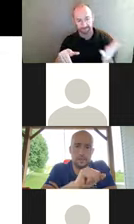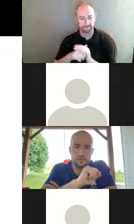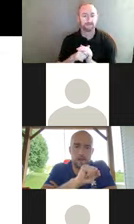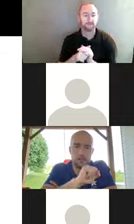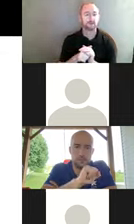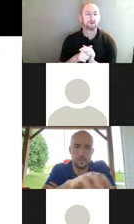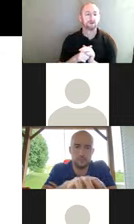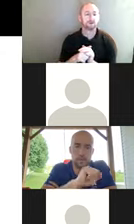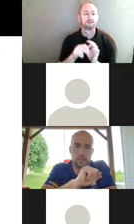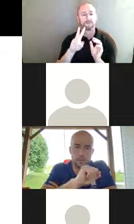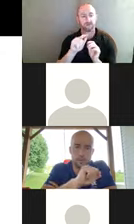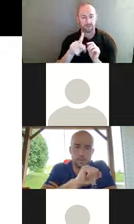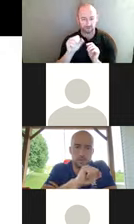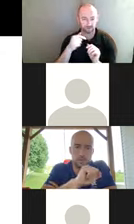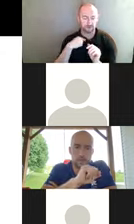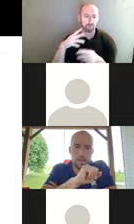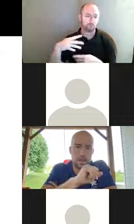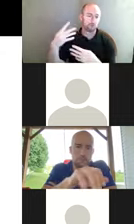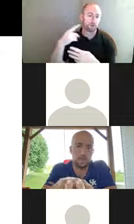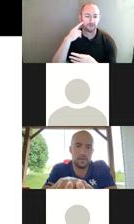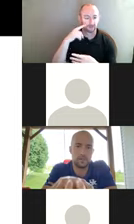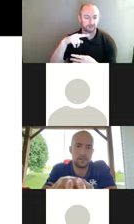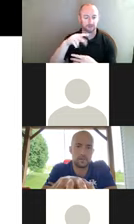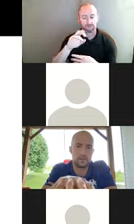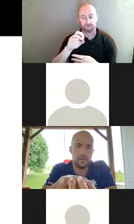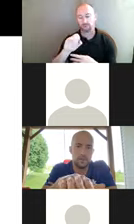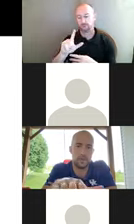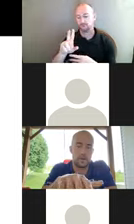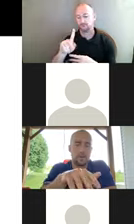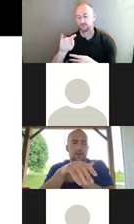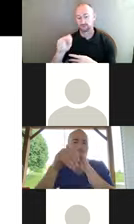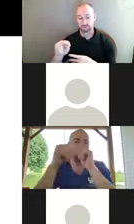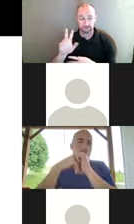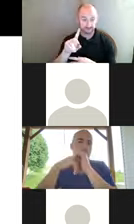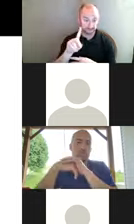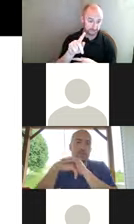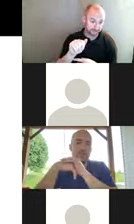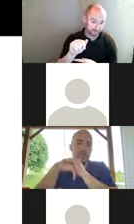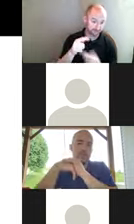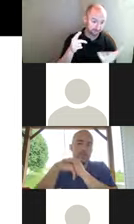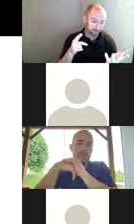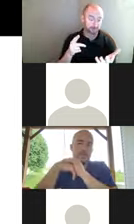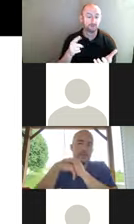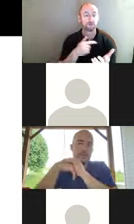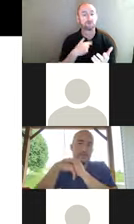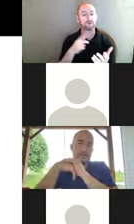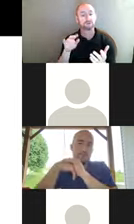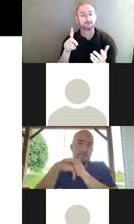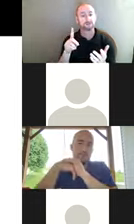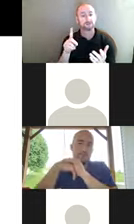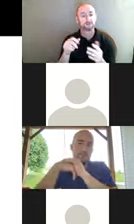pulled out the values that we think are colluvium. And from this data right here, what we did was we